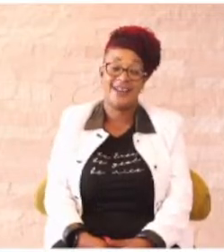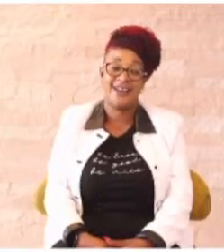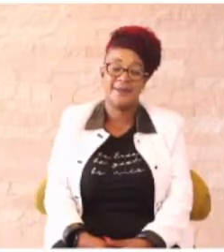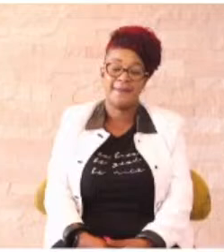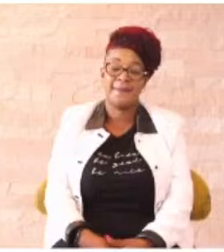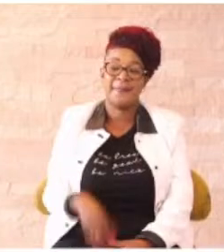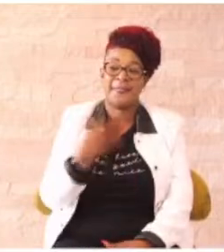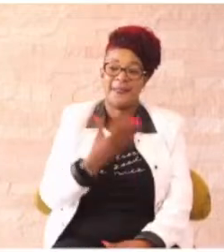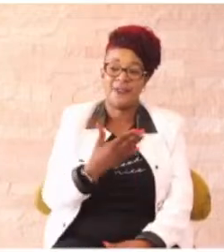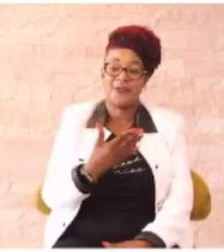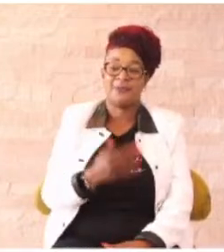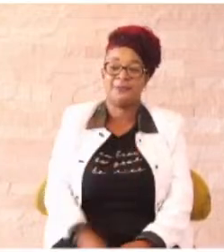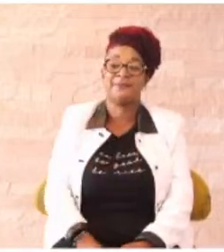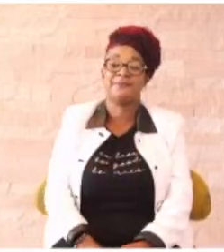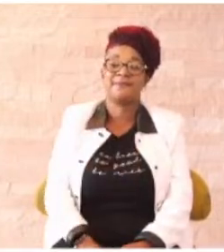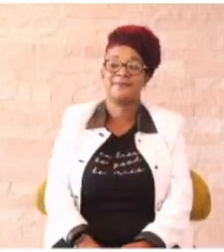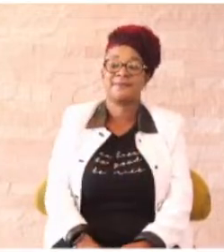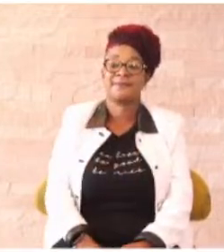Hello, everyone.